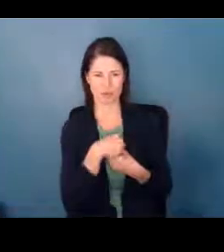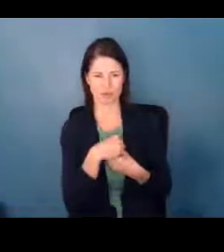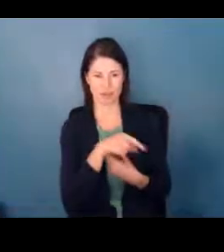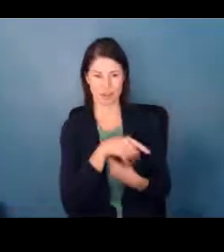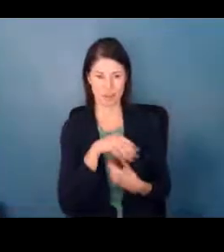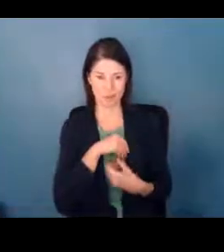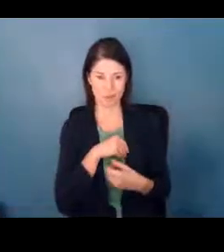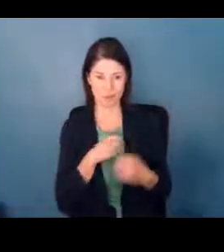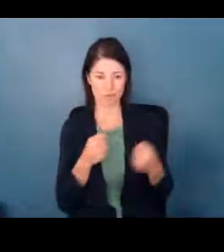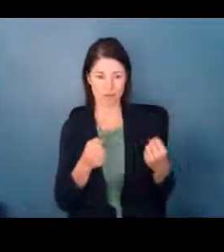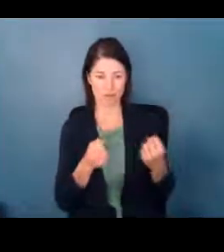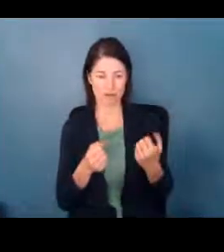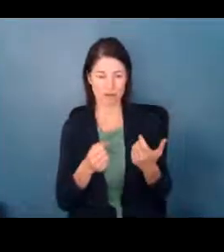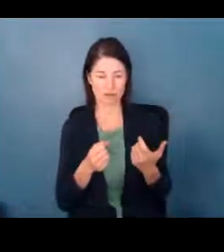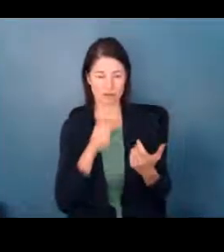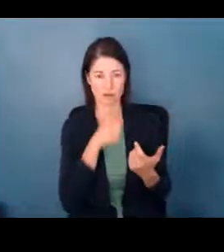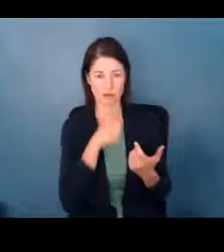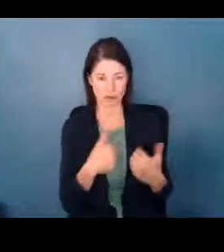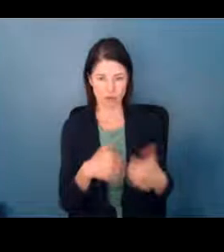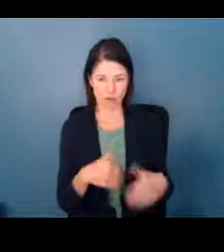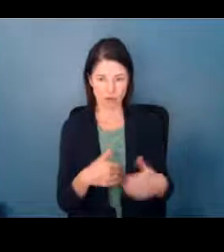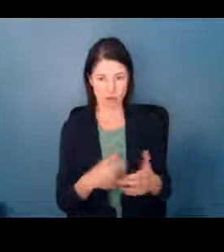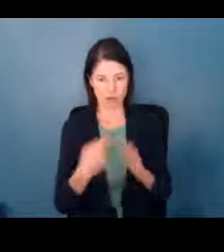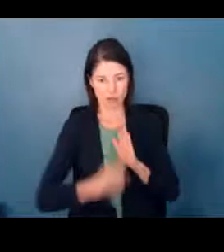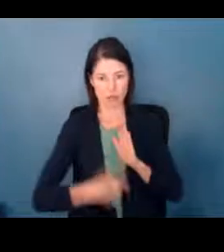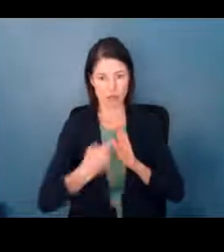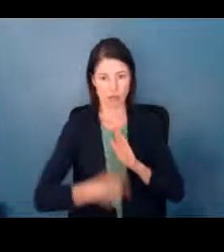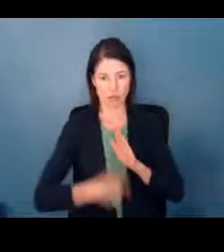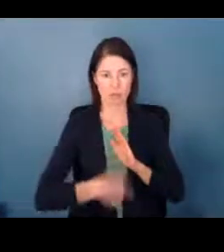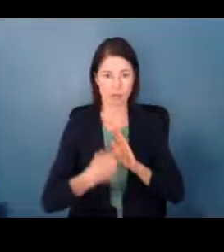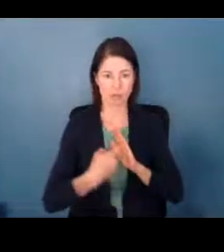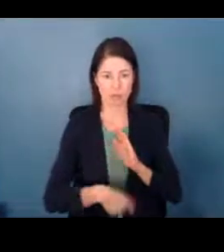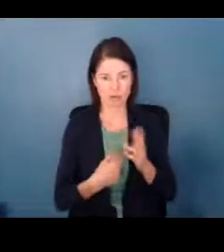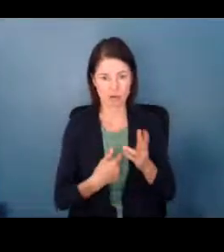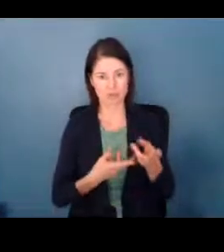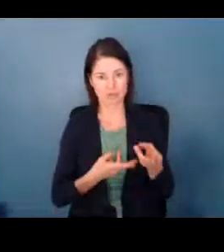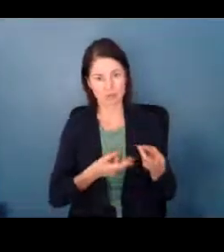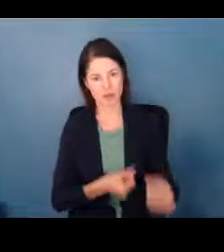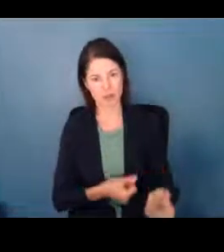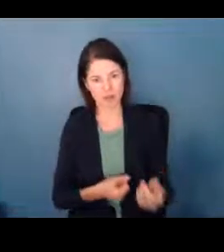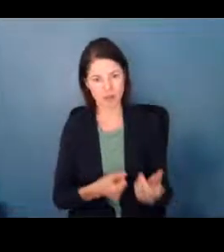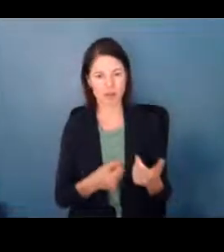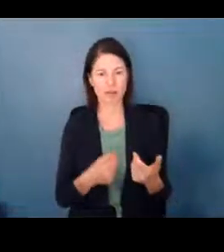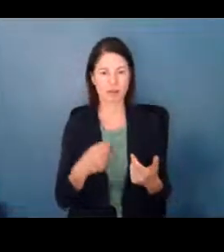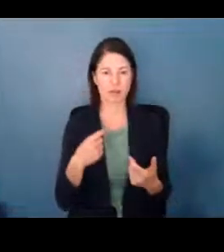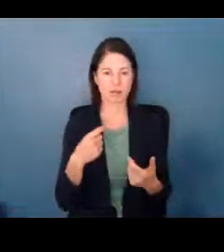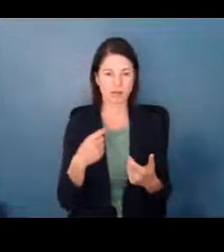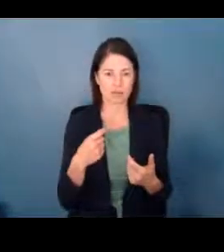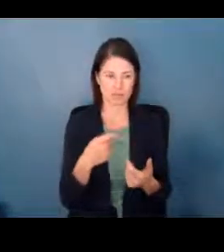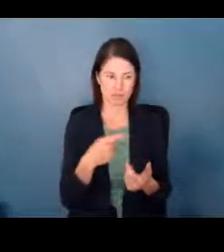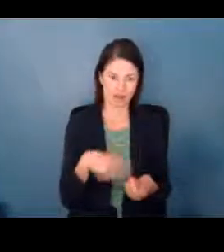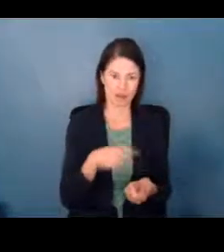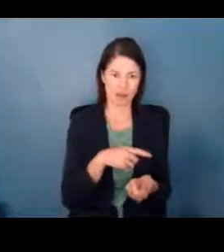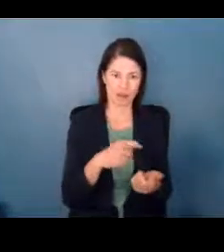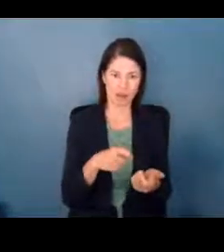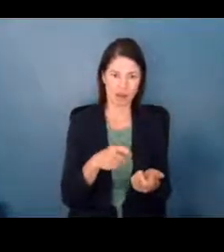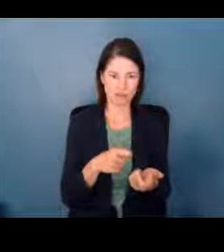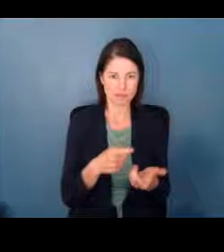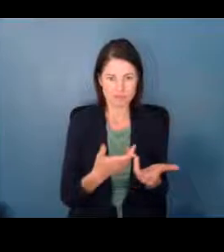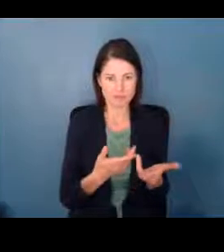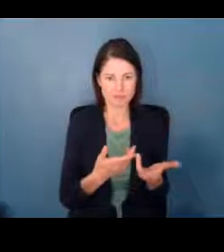road aren't being overburdened to pay for the necessary things that need to be bought and paid